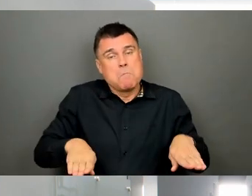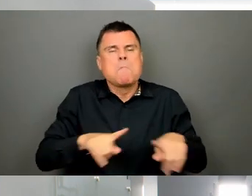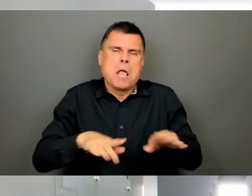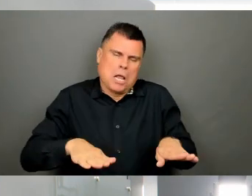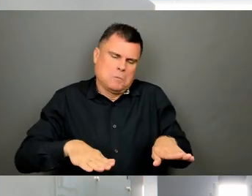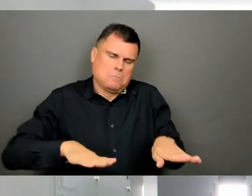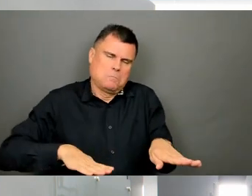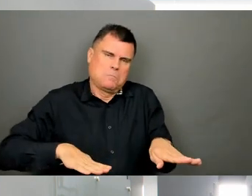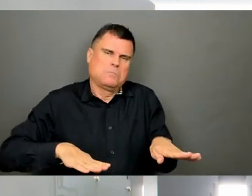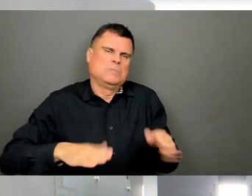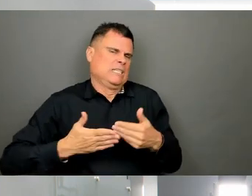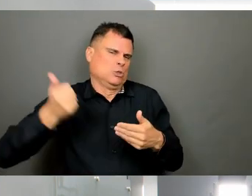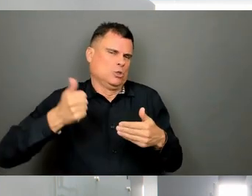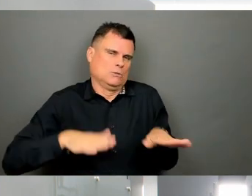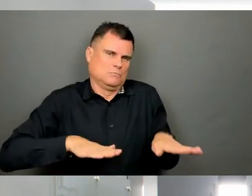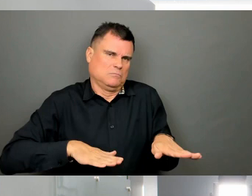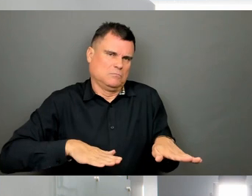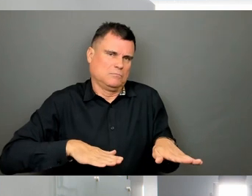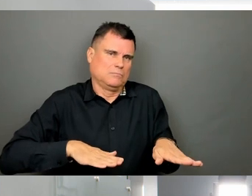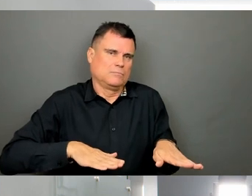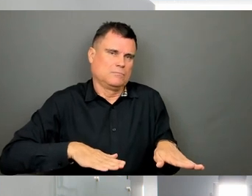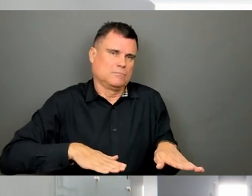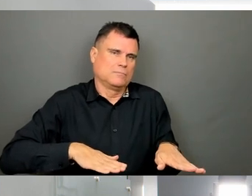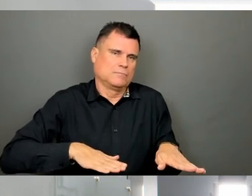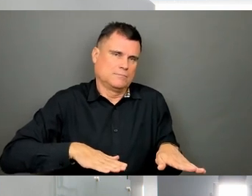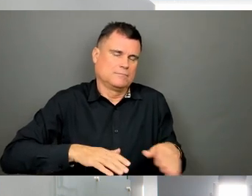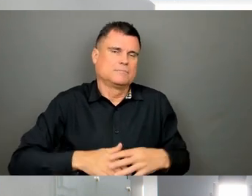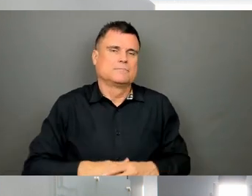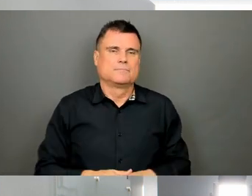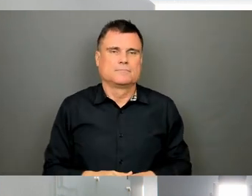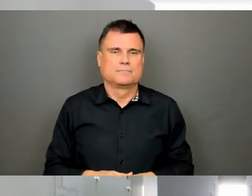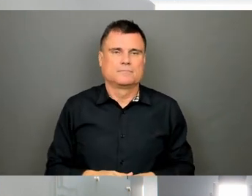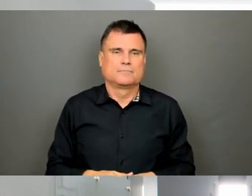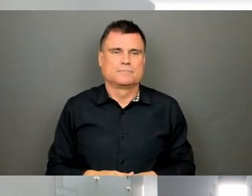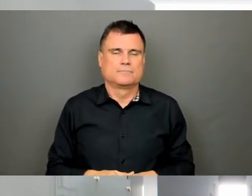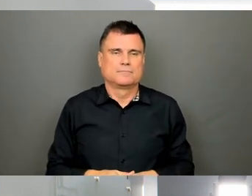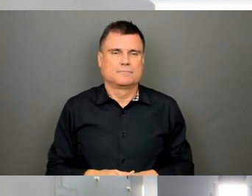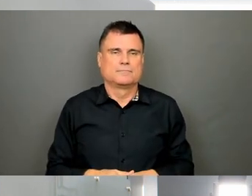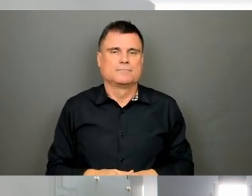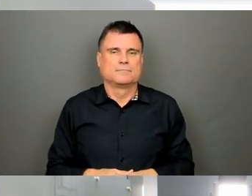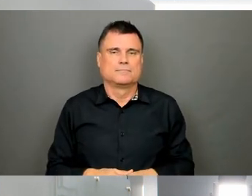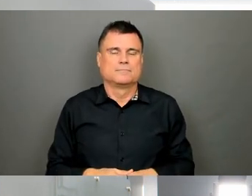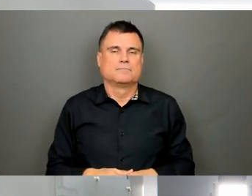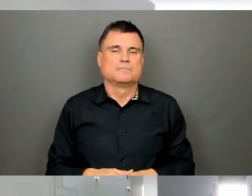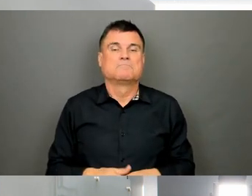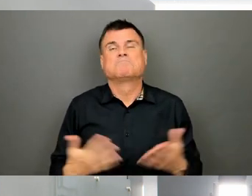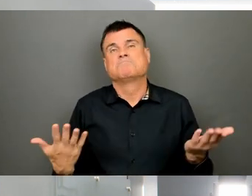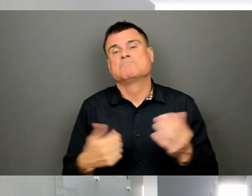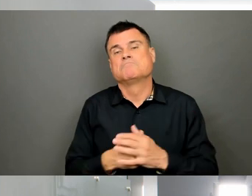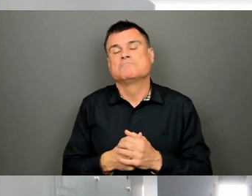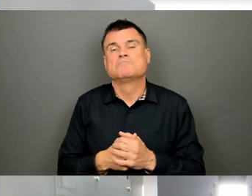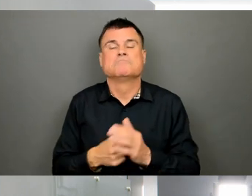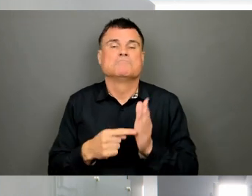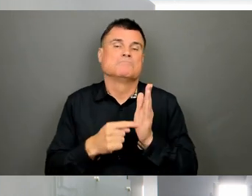stay shoulder width apart if that works out better for you. But what the move's going to be is kind of a scoop motion, back